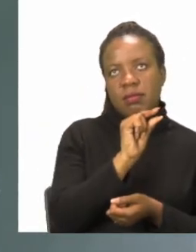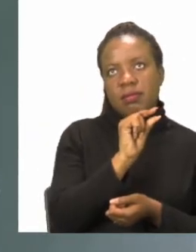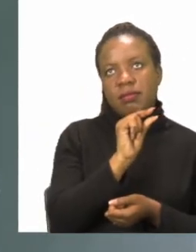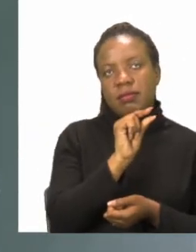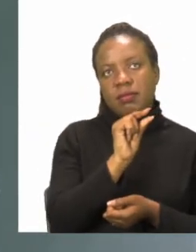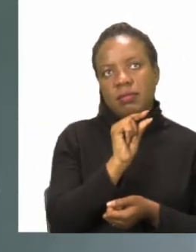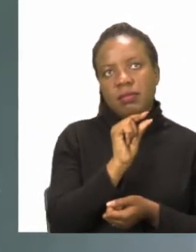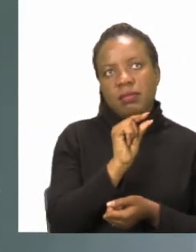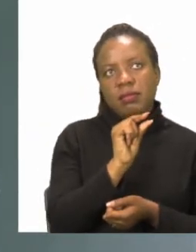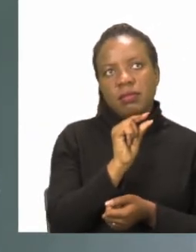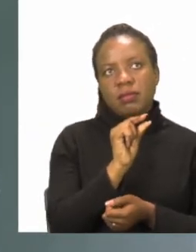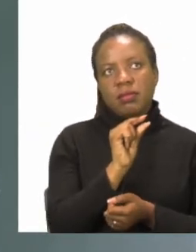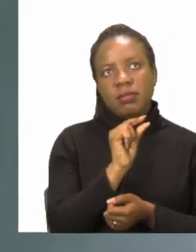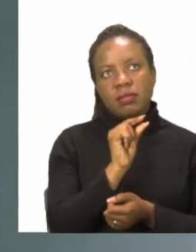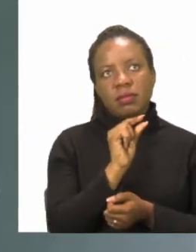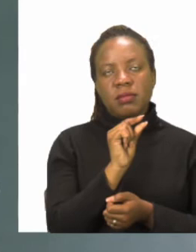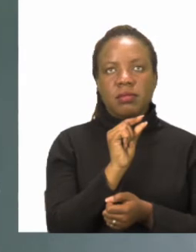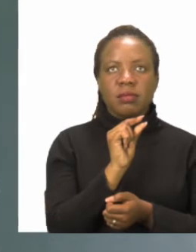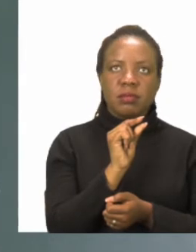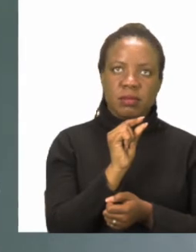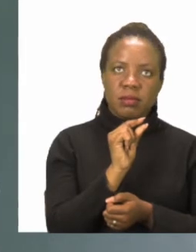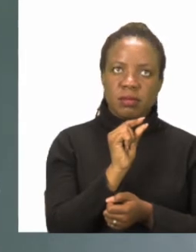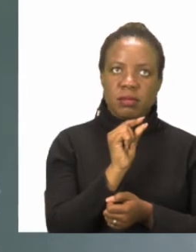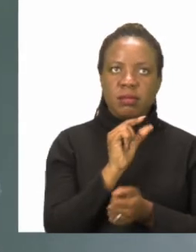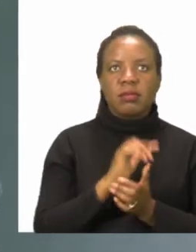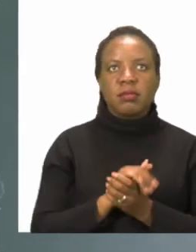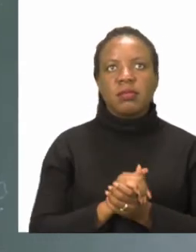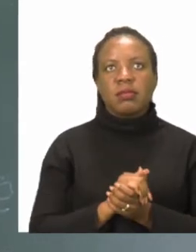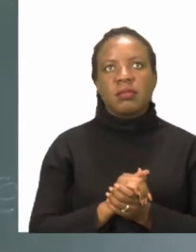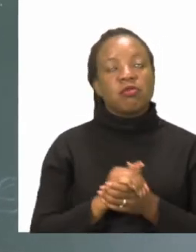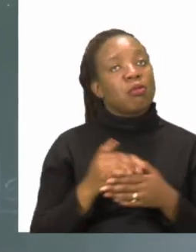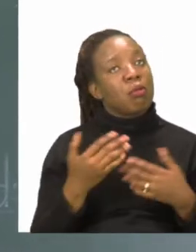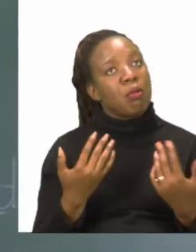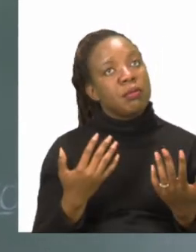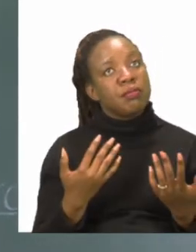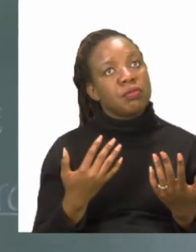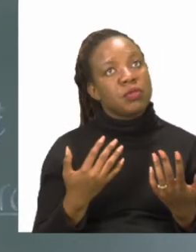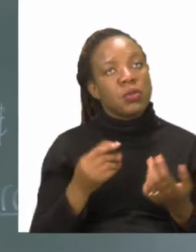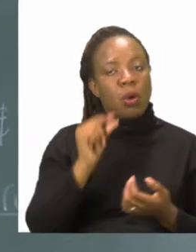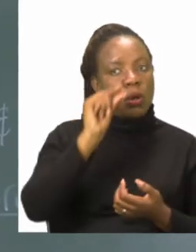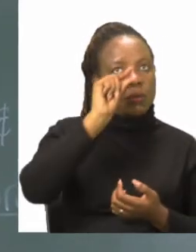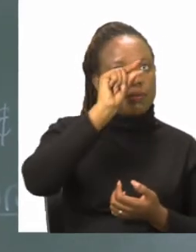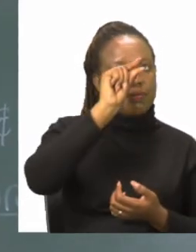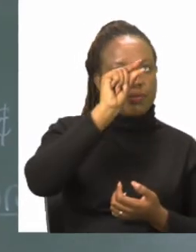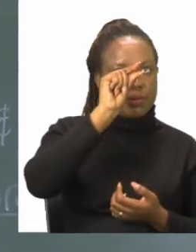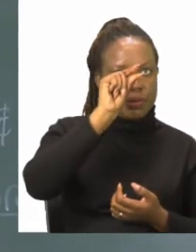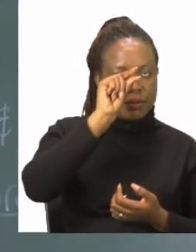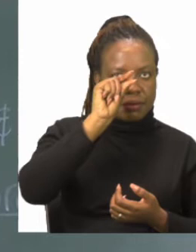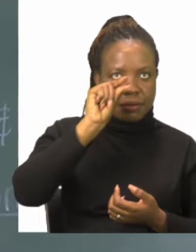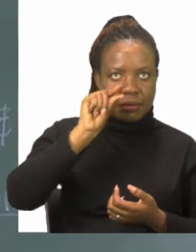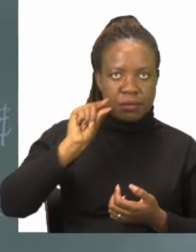left. And in this word search, you can even find your words